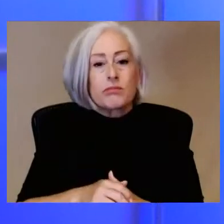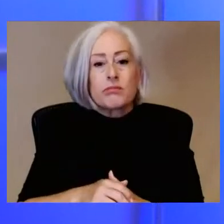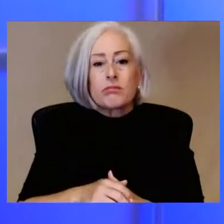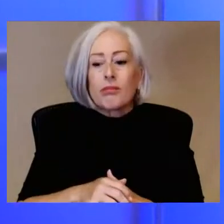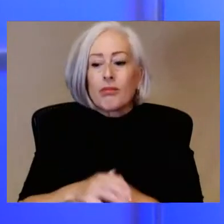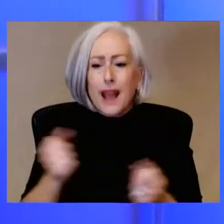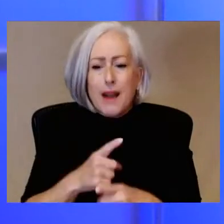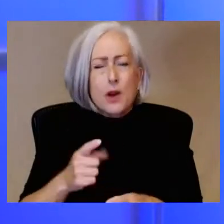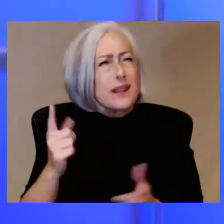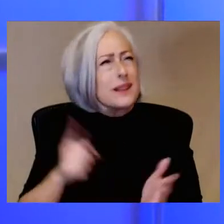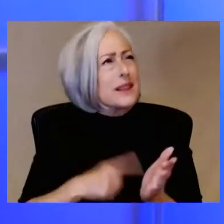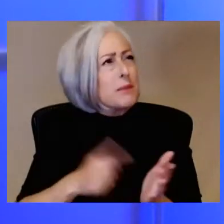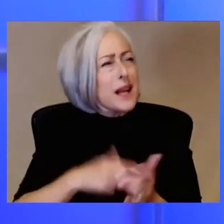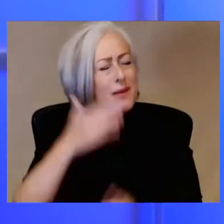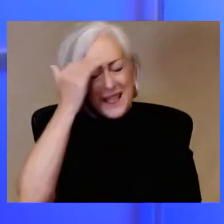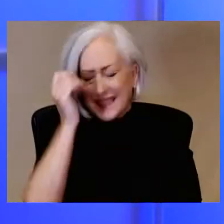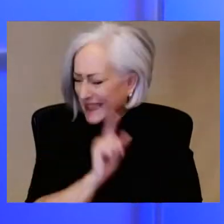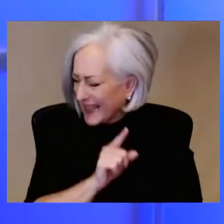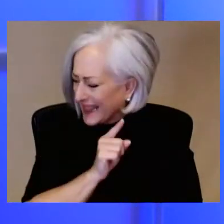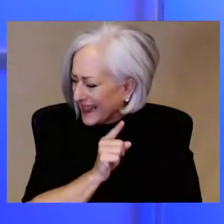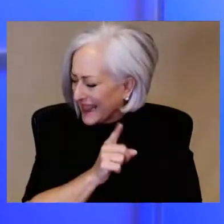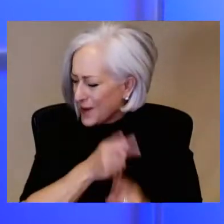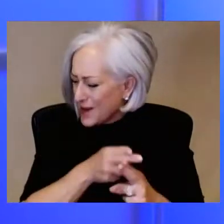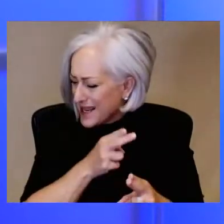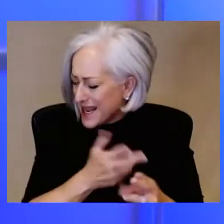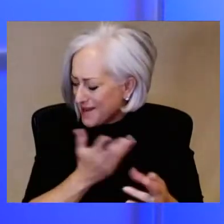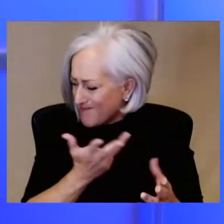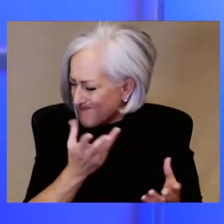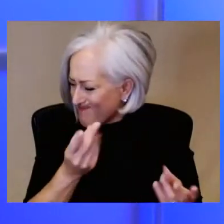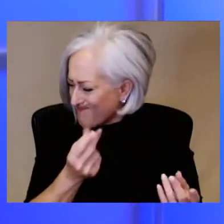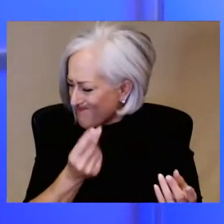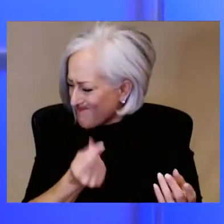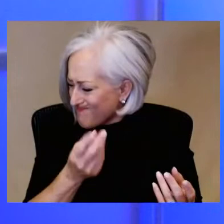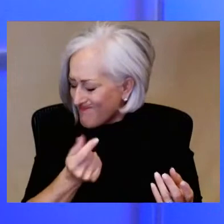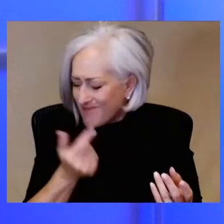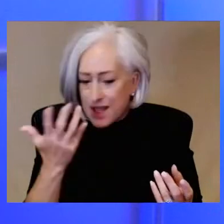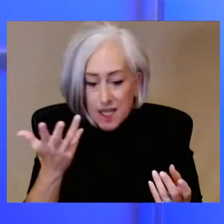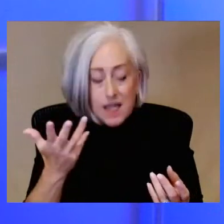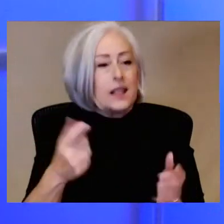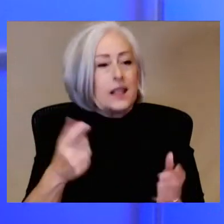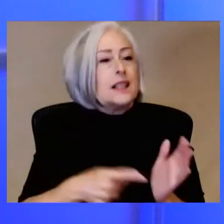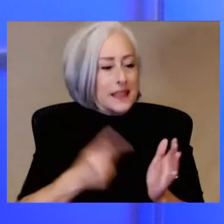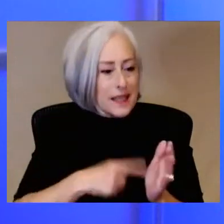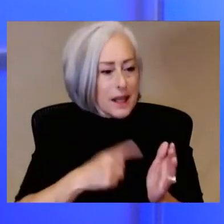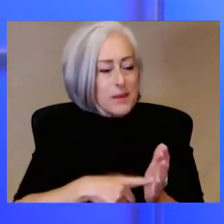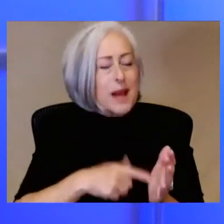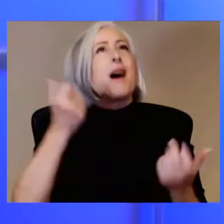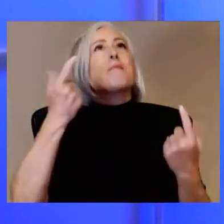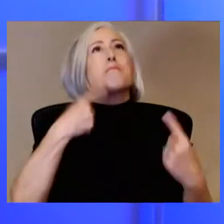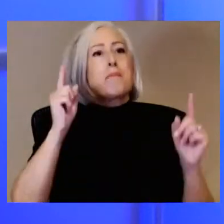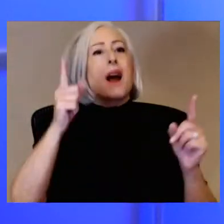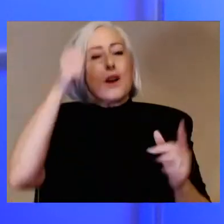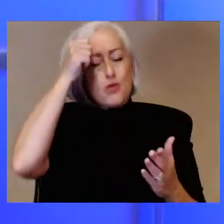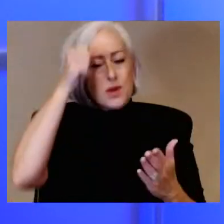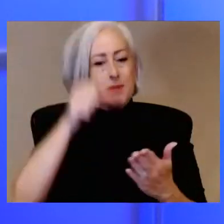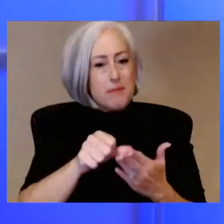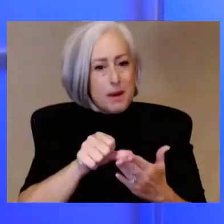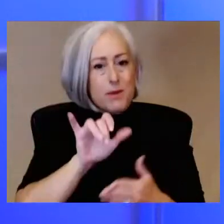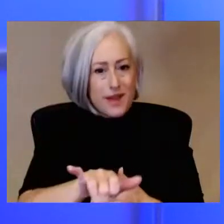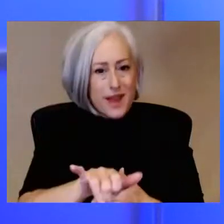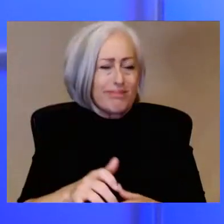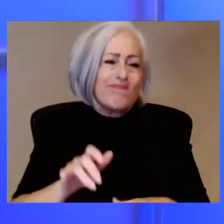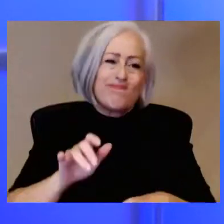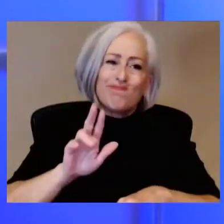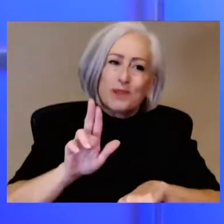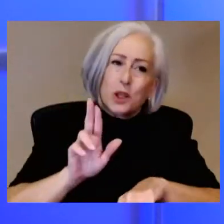of somebody. Maybe we know them pretty well, and it might take a second to come to us, but that's normal.